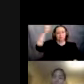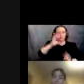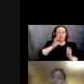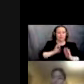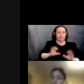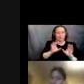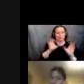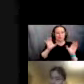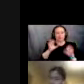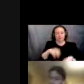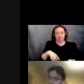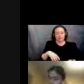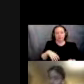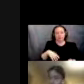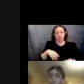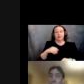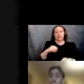that